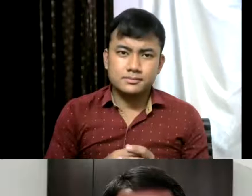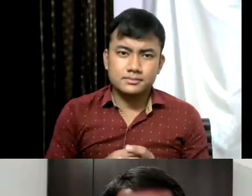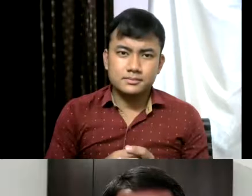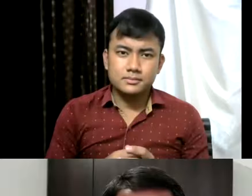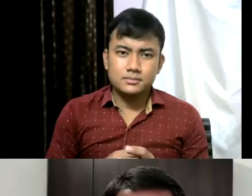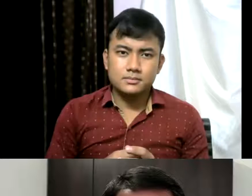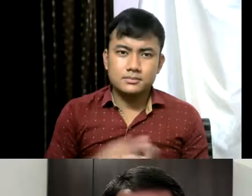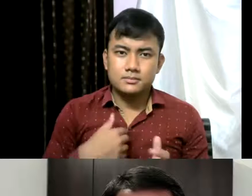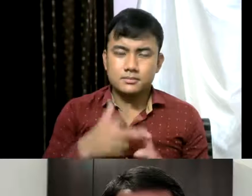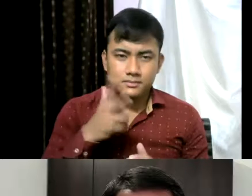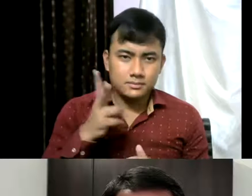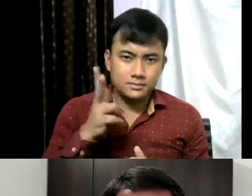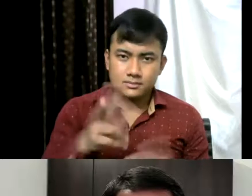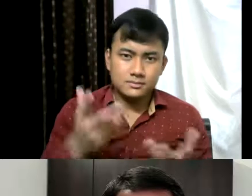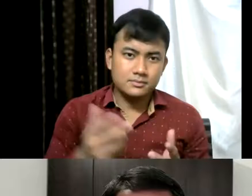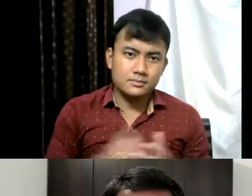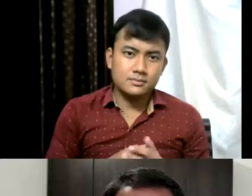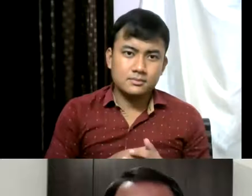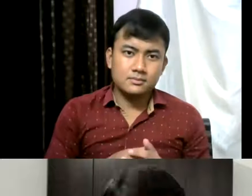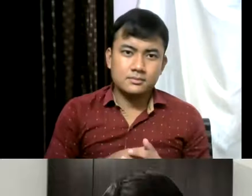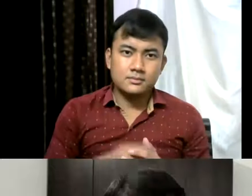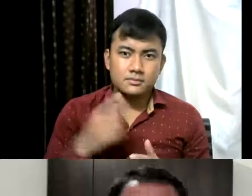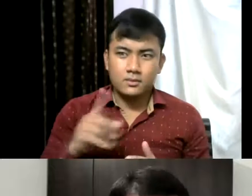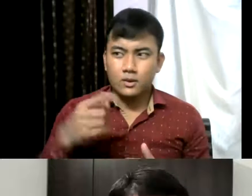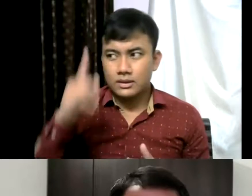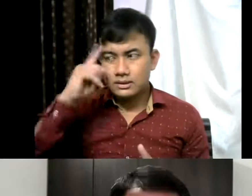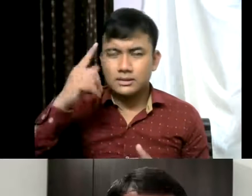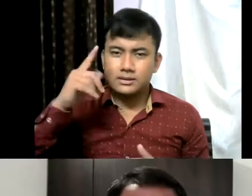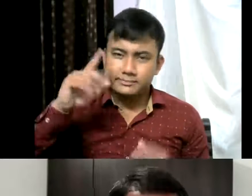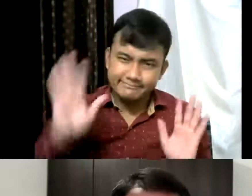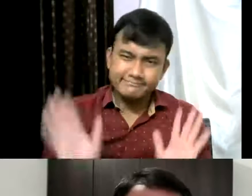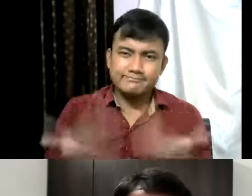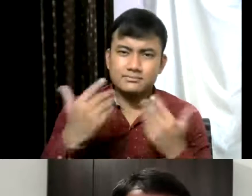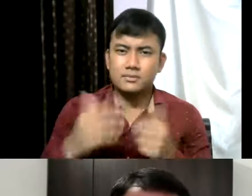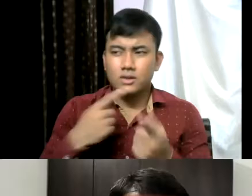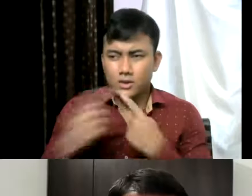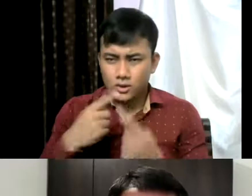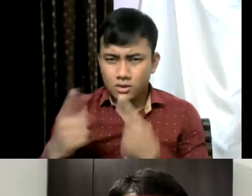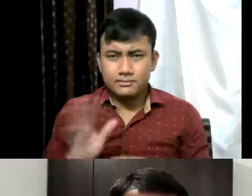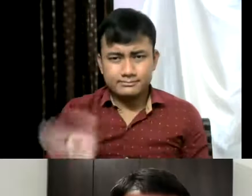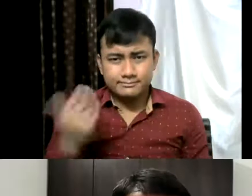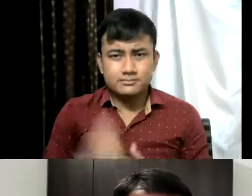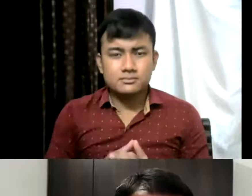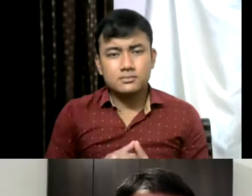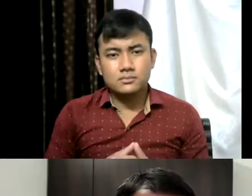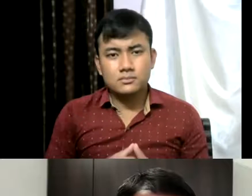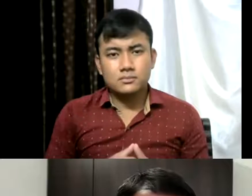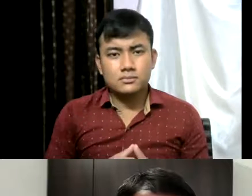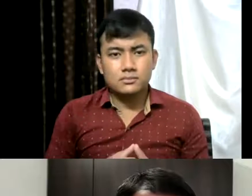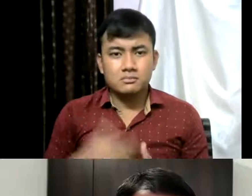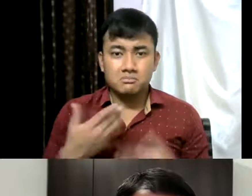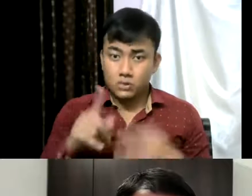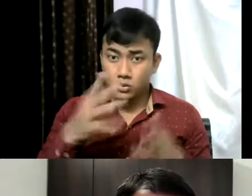thing if I can tell you is that talk to your partner about it. And you should be able to talk to your partner about it, because if you're in a